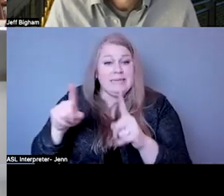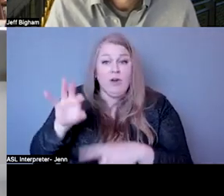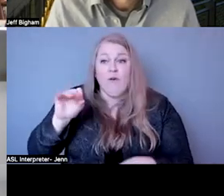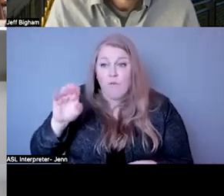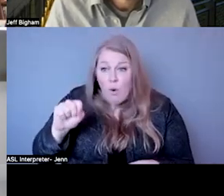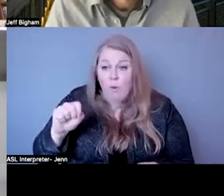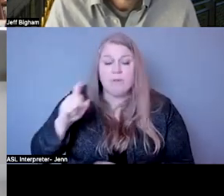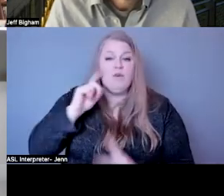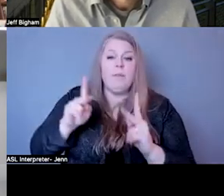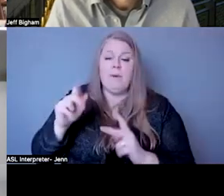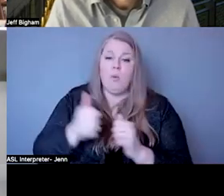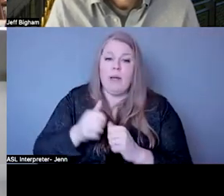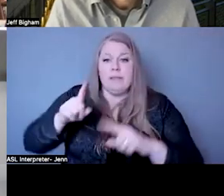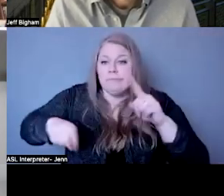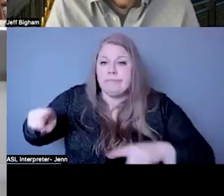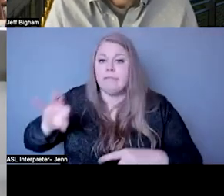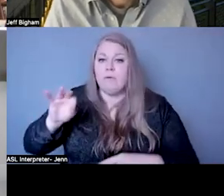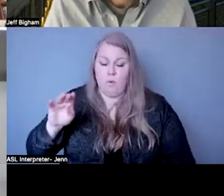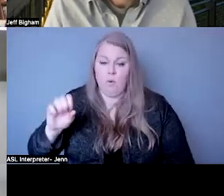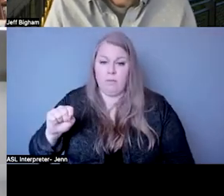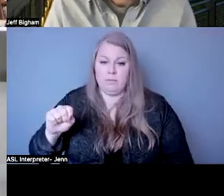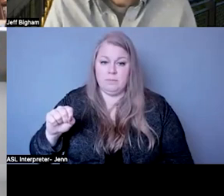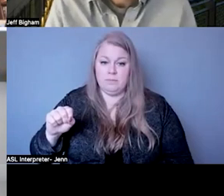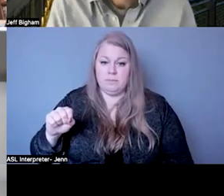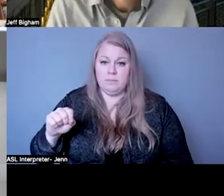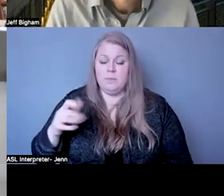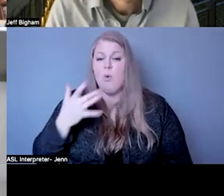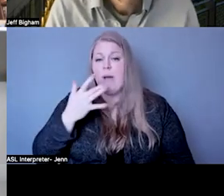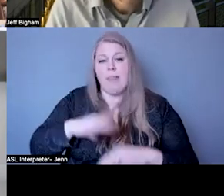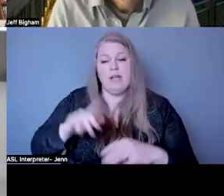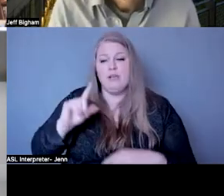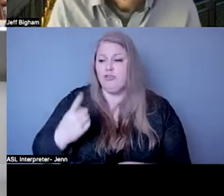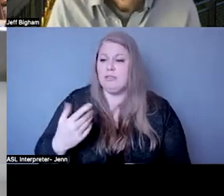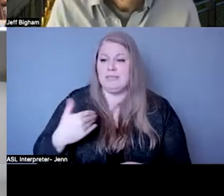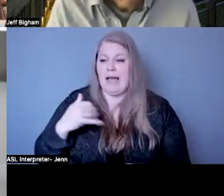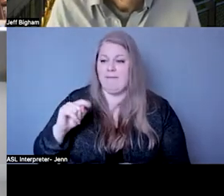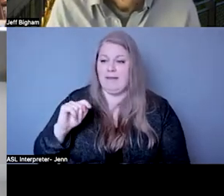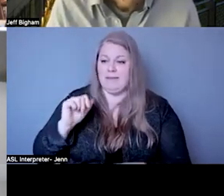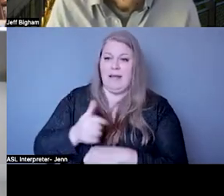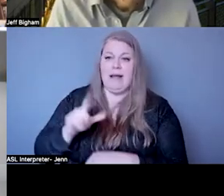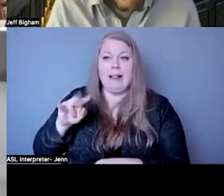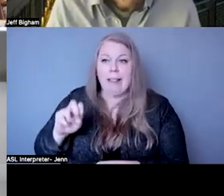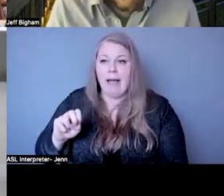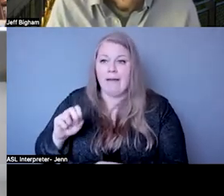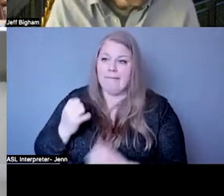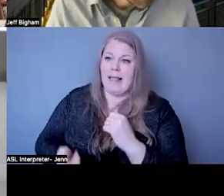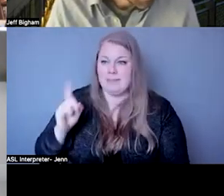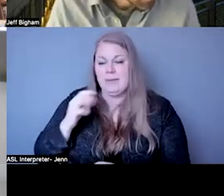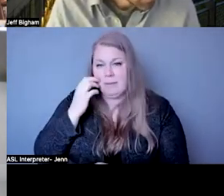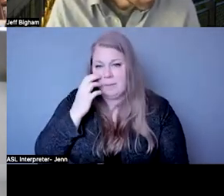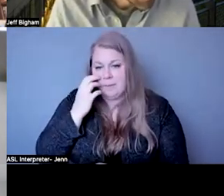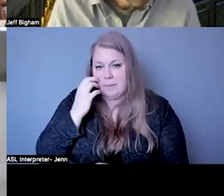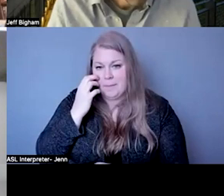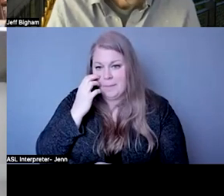for people who need it in different forms, rather than have to have it done, live at the last minute.